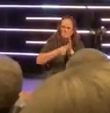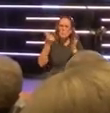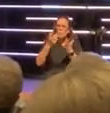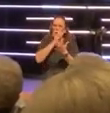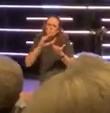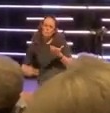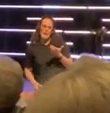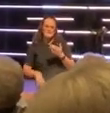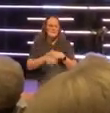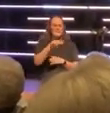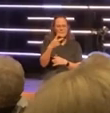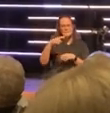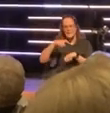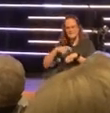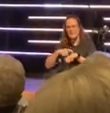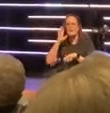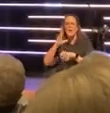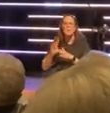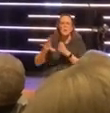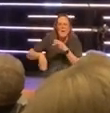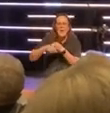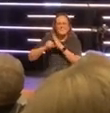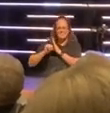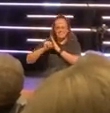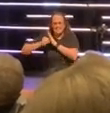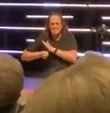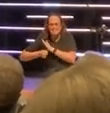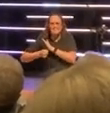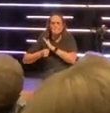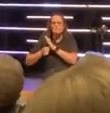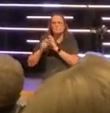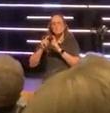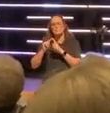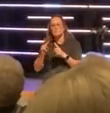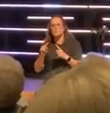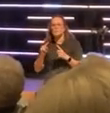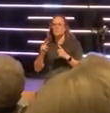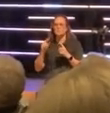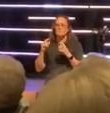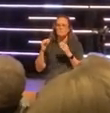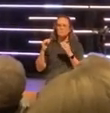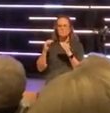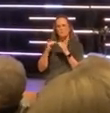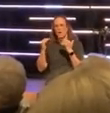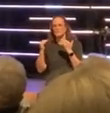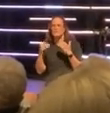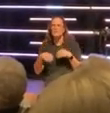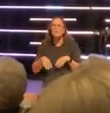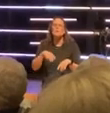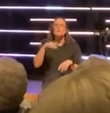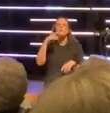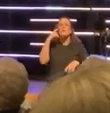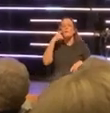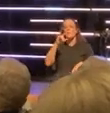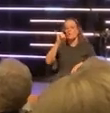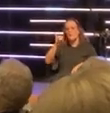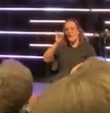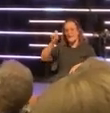the second time I will add emphasis to us. So from